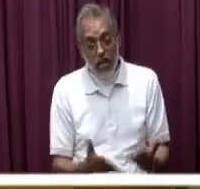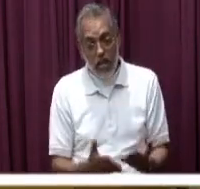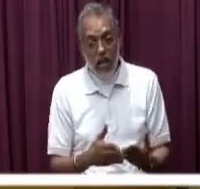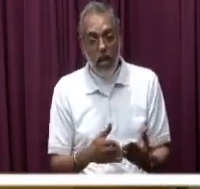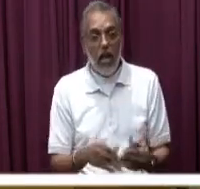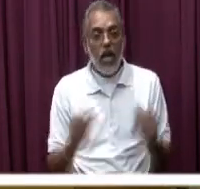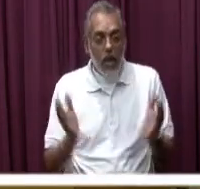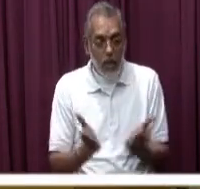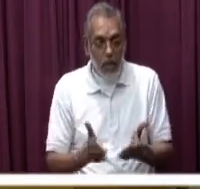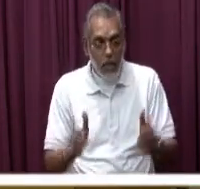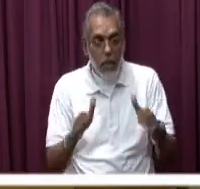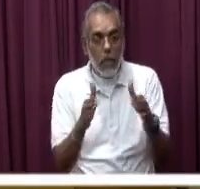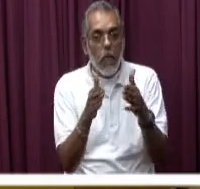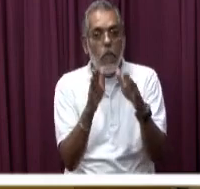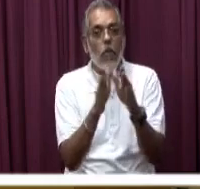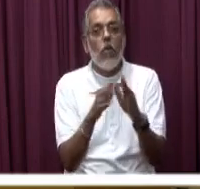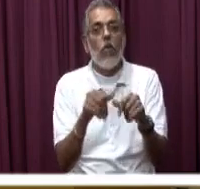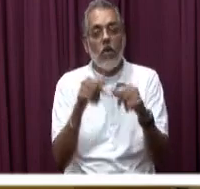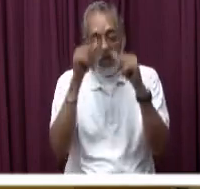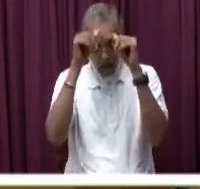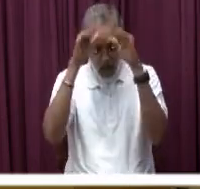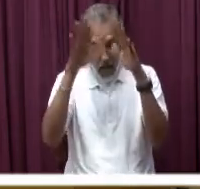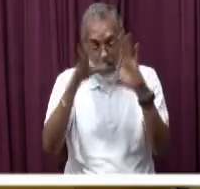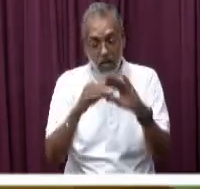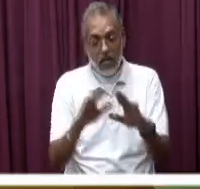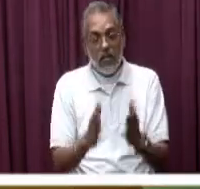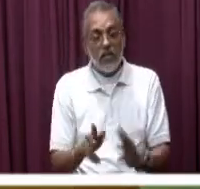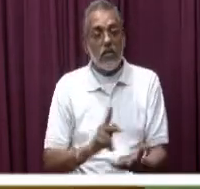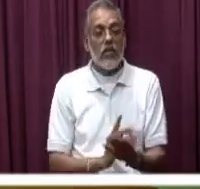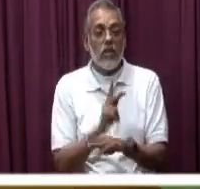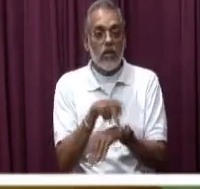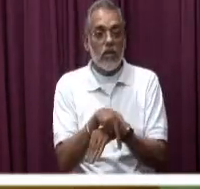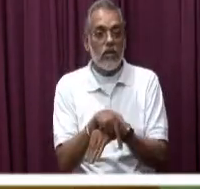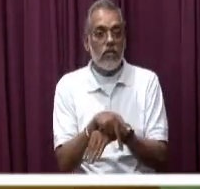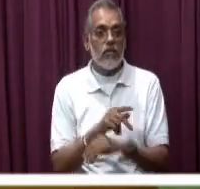and nurture it like the way a farmer will nurture a plant,